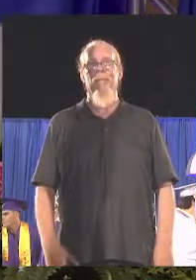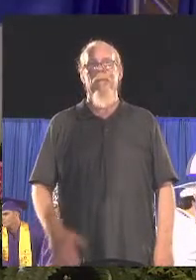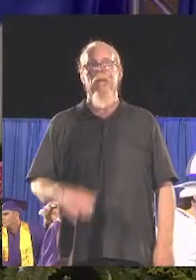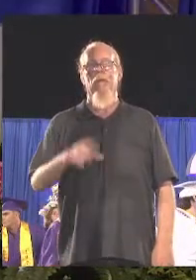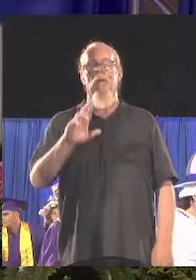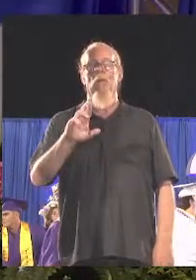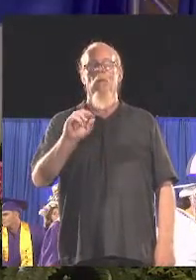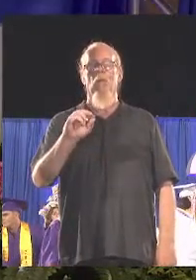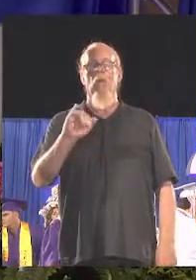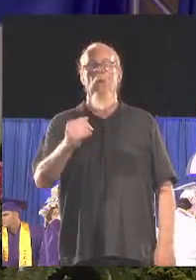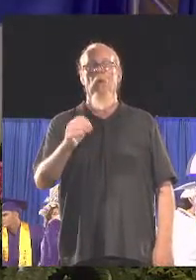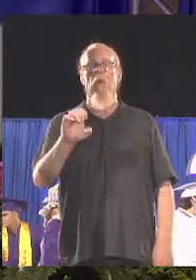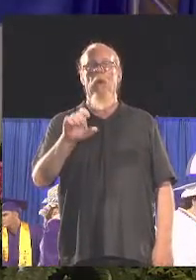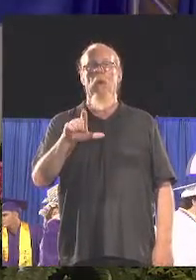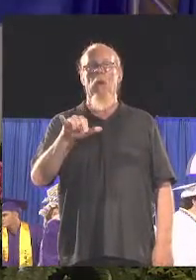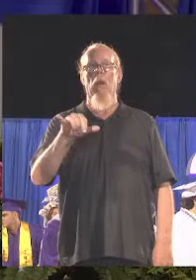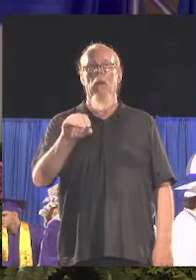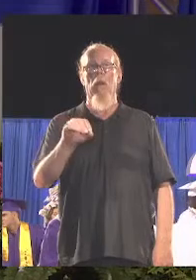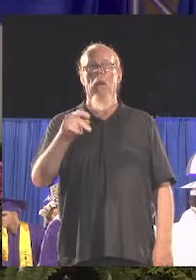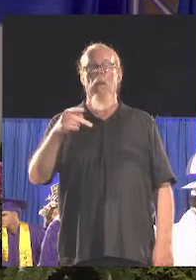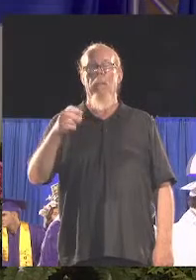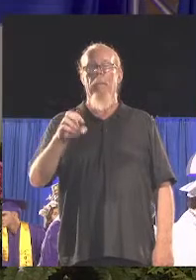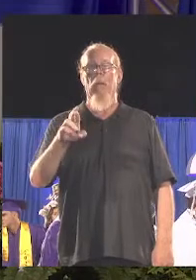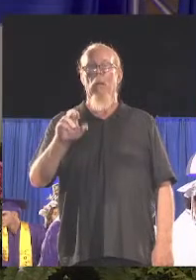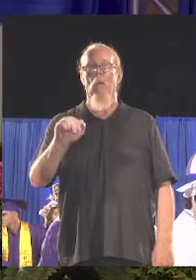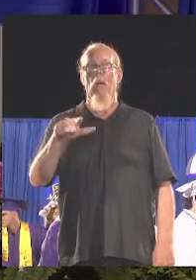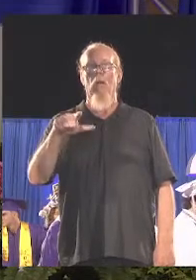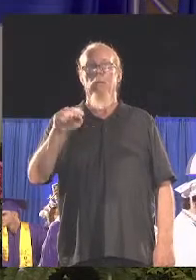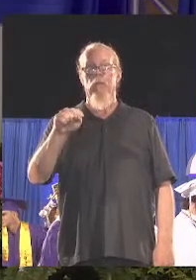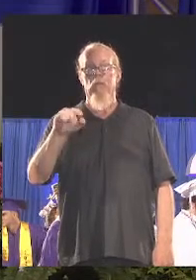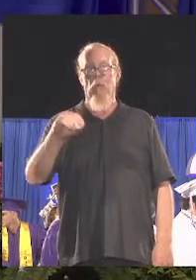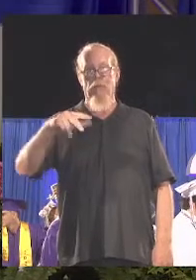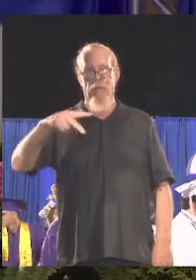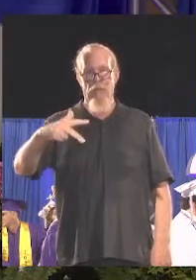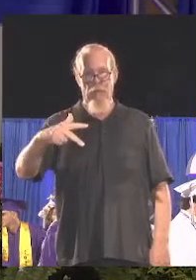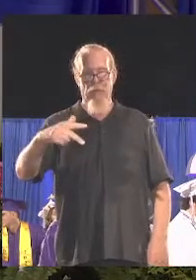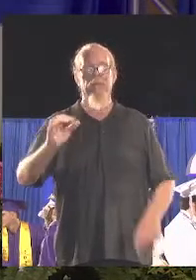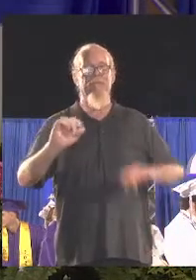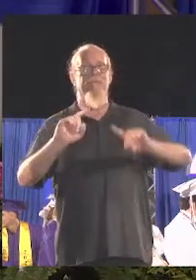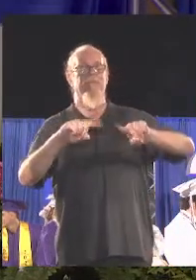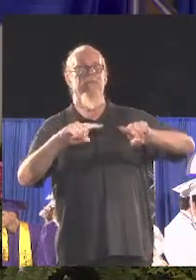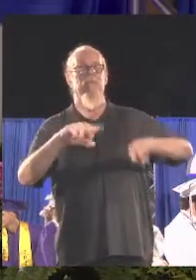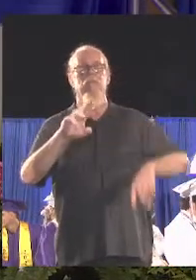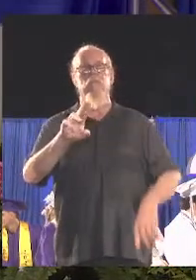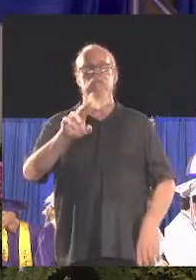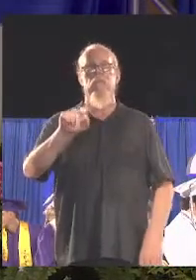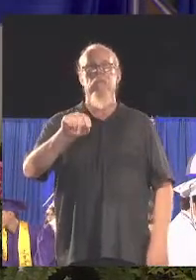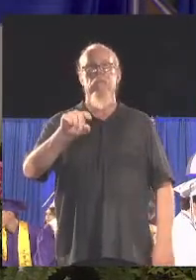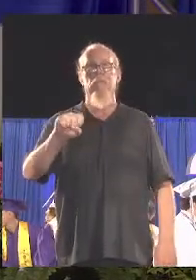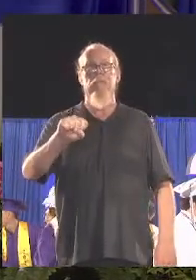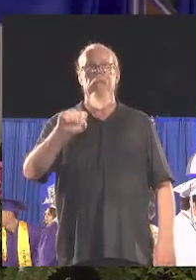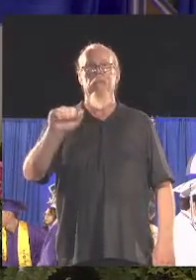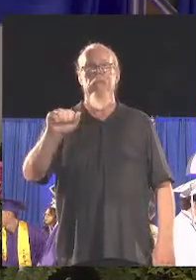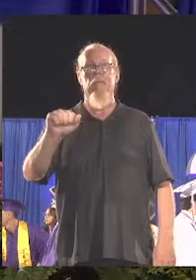Rogelio Lopez Peralto III, the University of Texas, San Antonio.